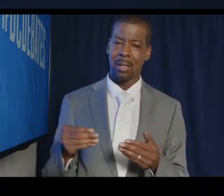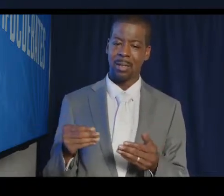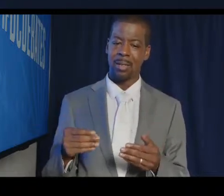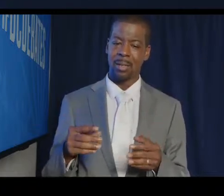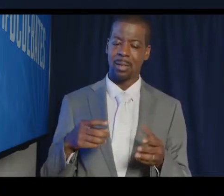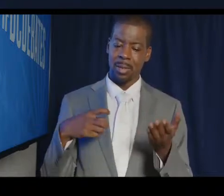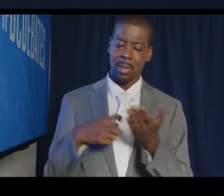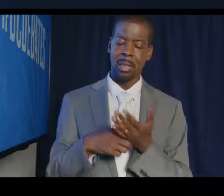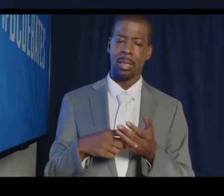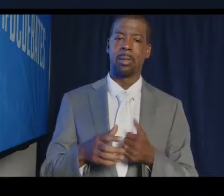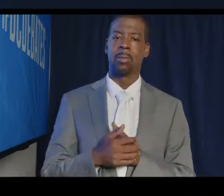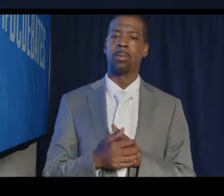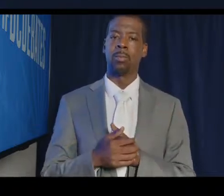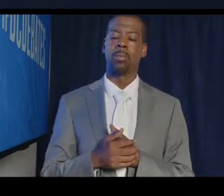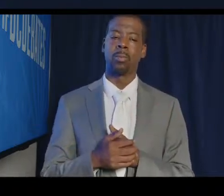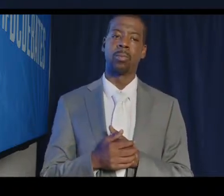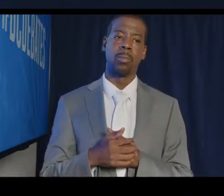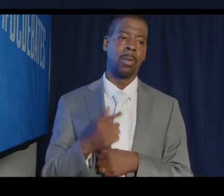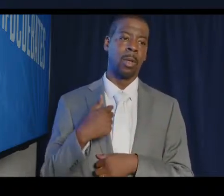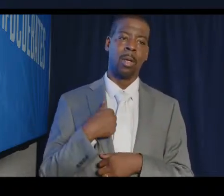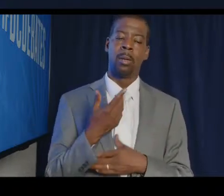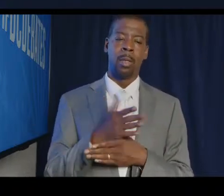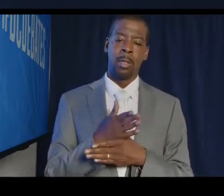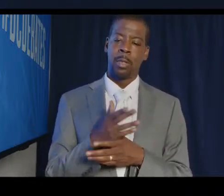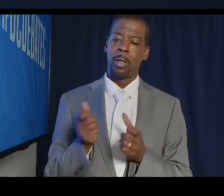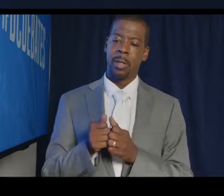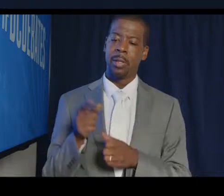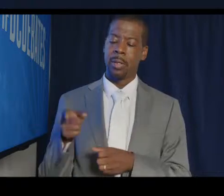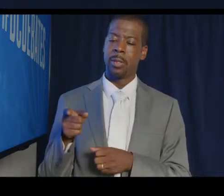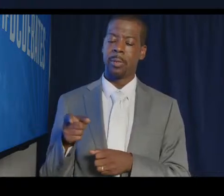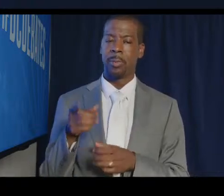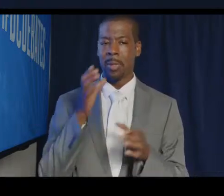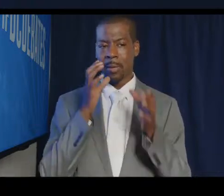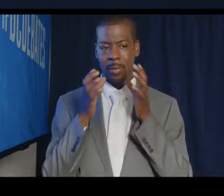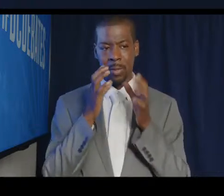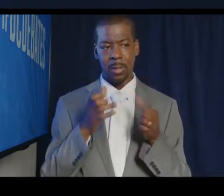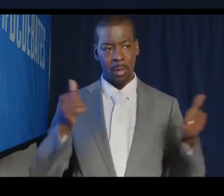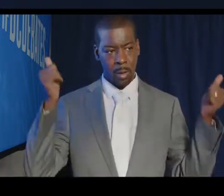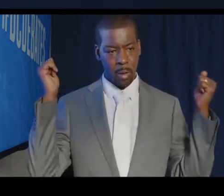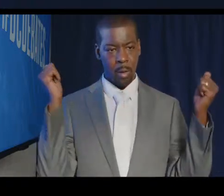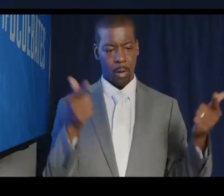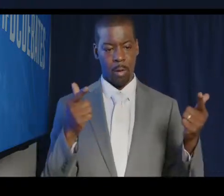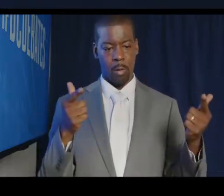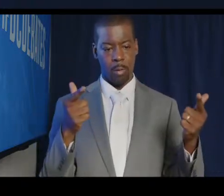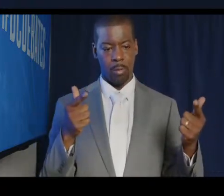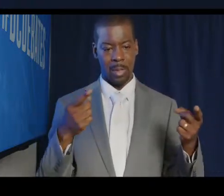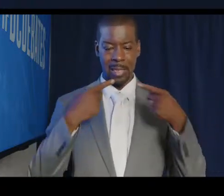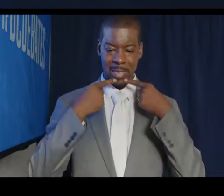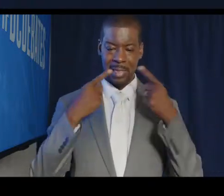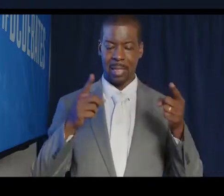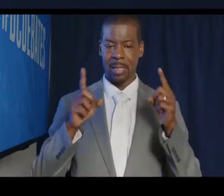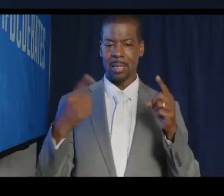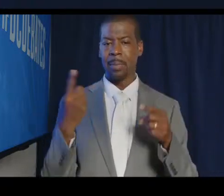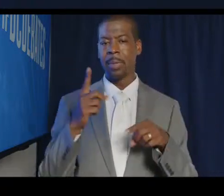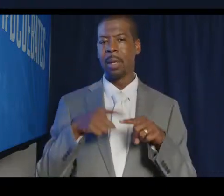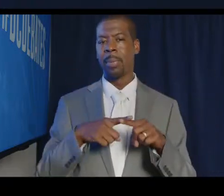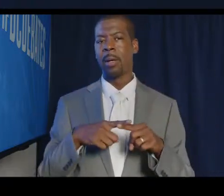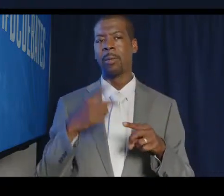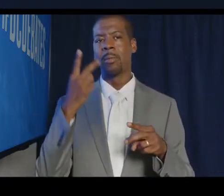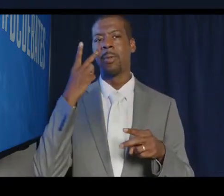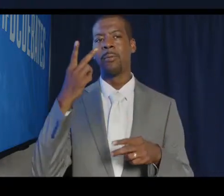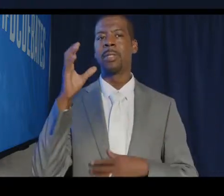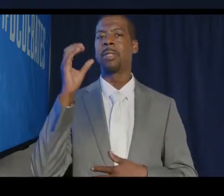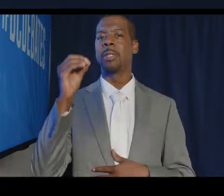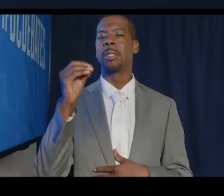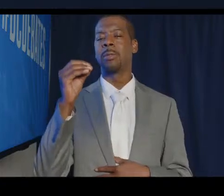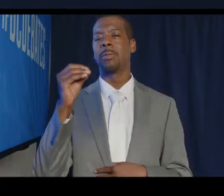as a region, I chair the Regional Transportation Planning Board, and we just had a conversation about this because everyone has made a declaration about Vision Zero, and we have been hustling backwards